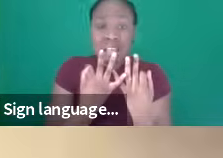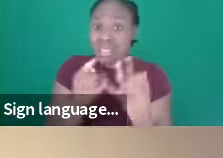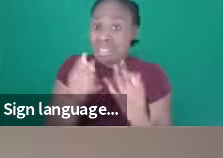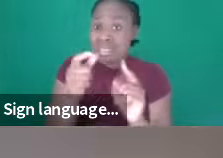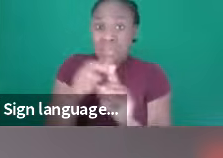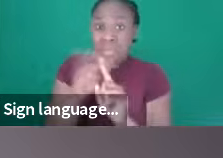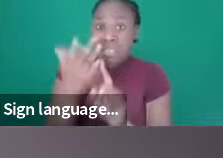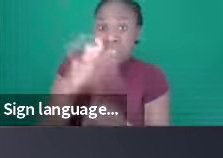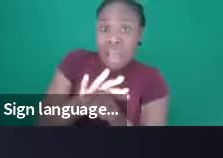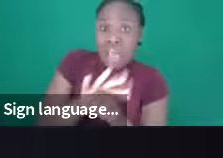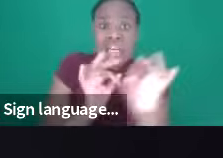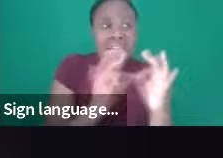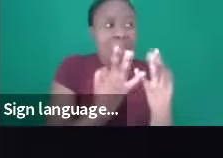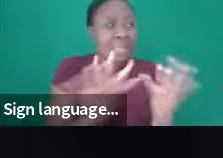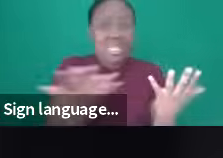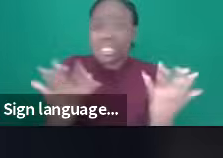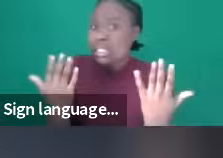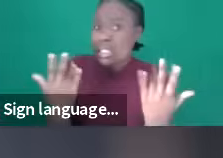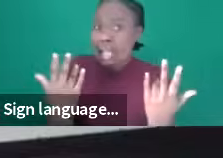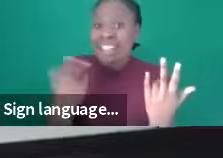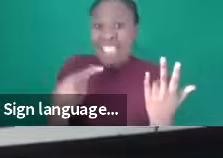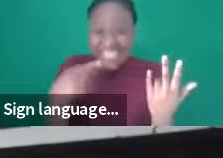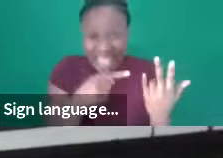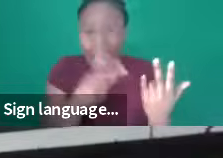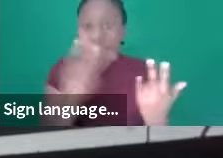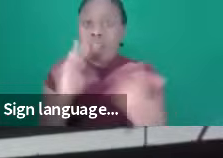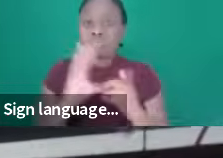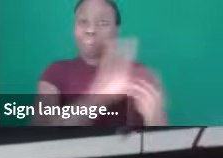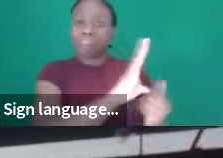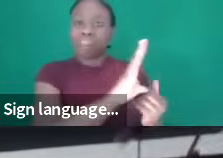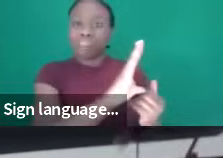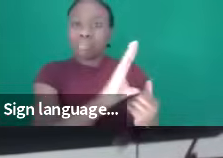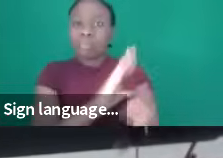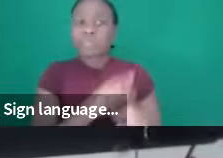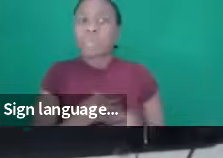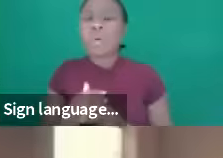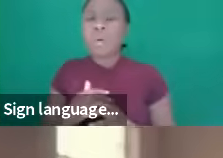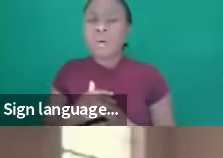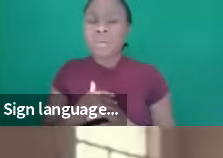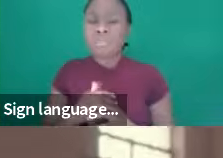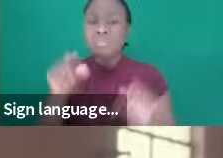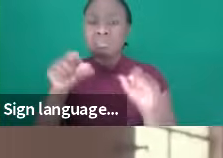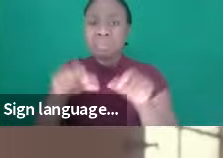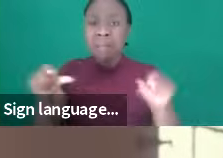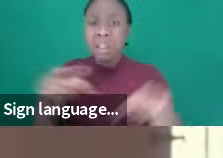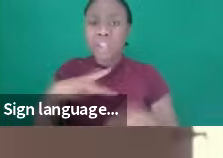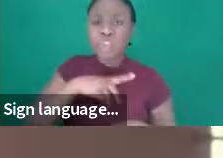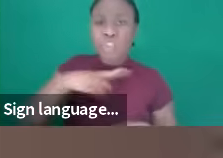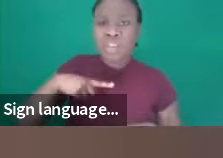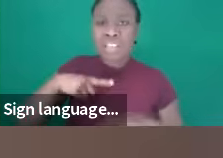to them. Those who spend endless hours standing on their feet to care for others.